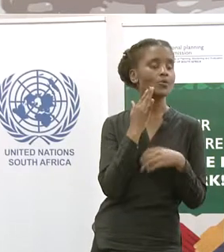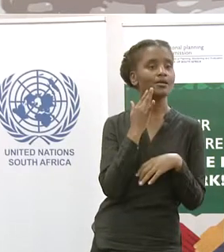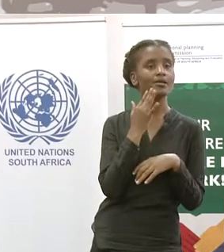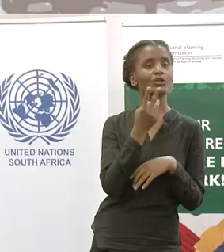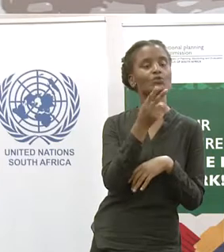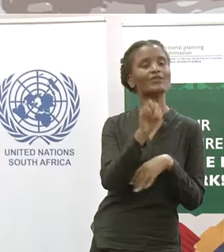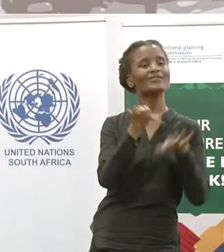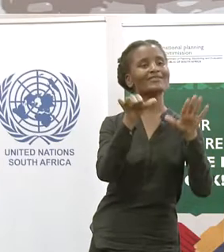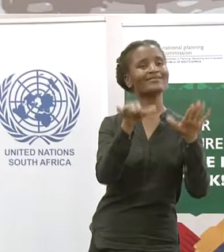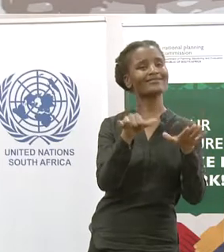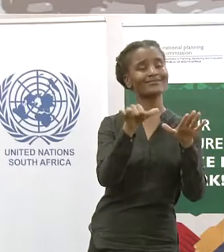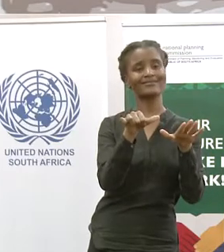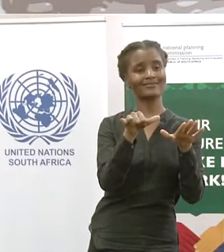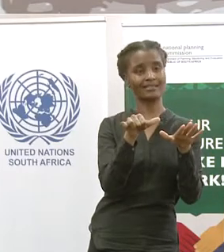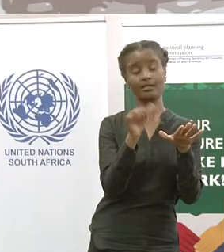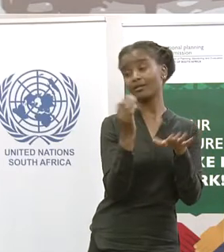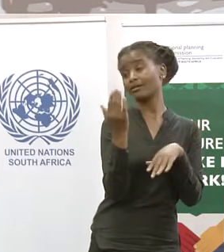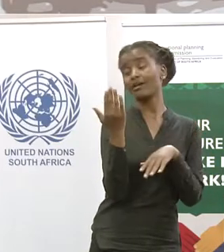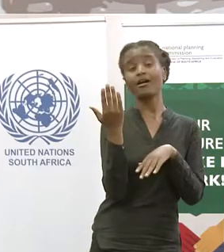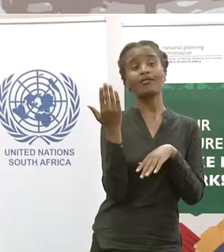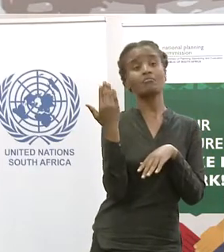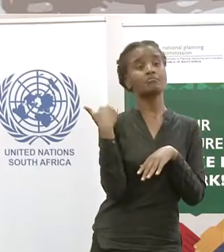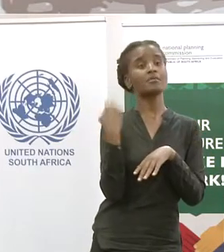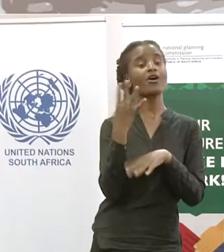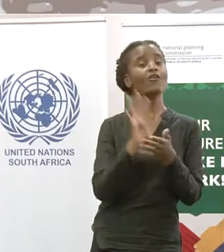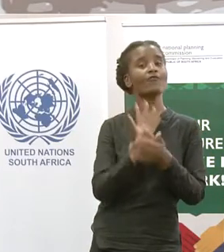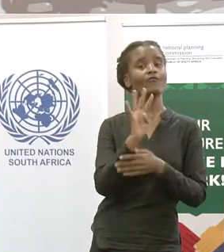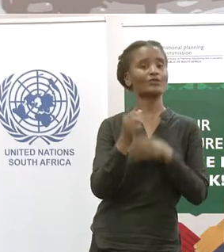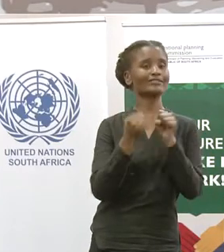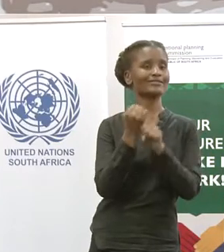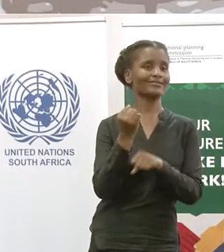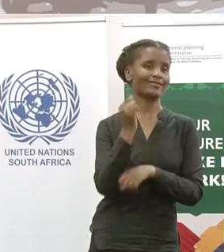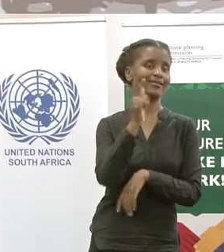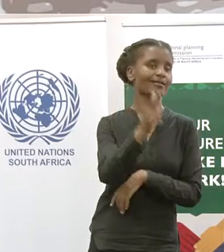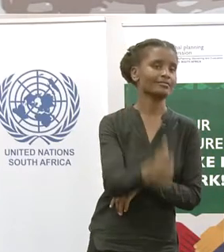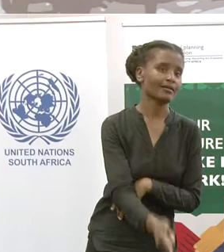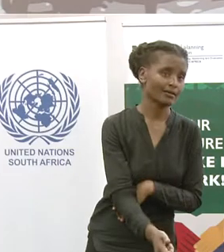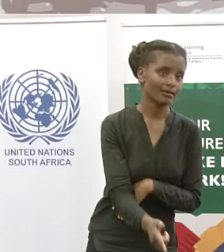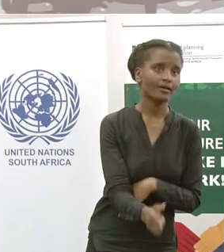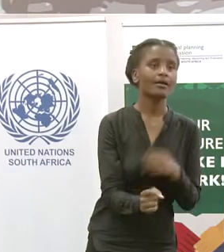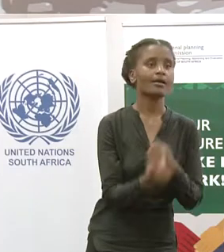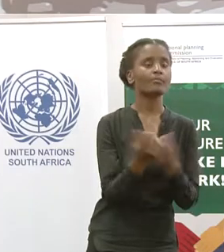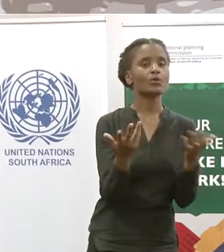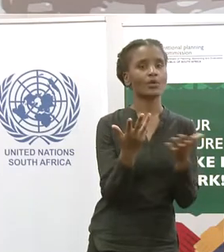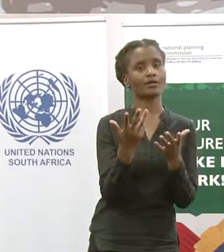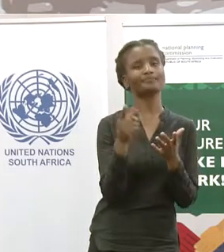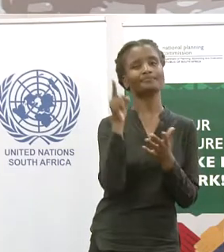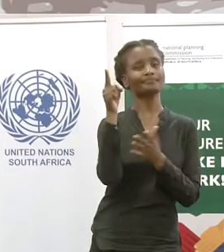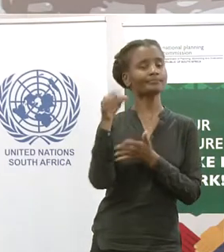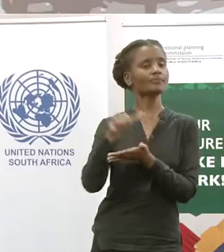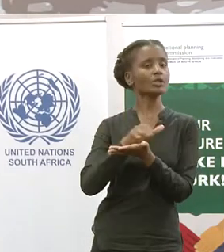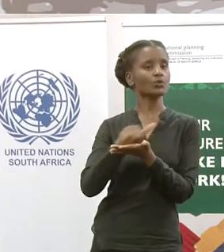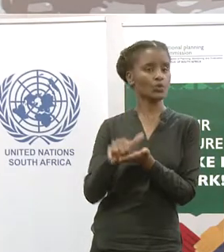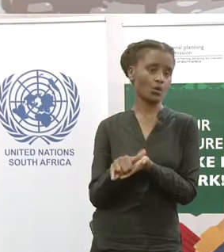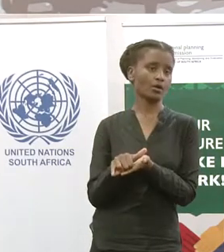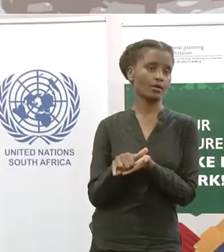2006. 14 years later, after you, at the United Nations headquarters in New York. The Republic of South